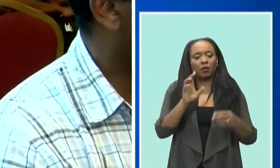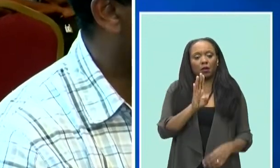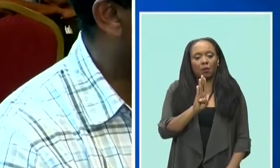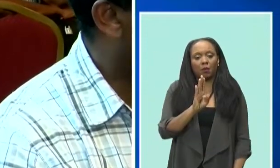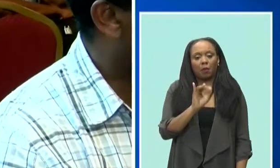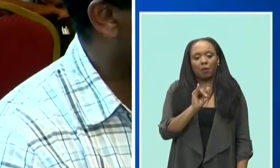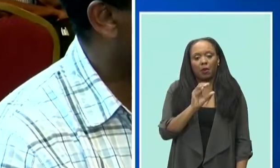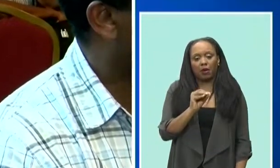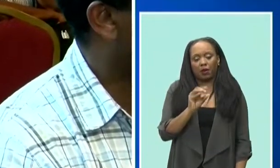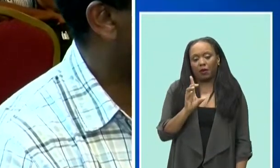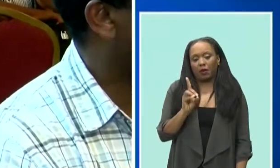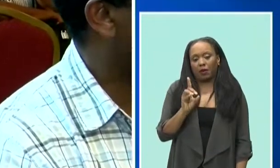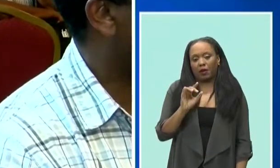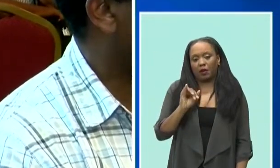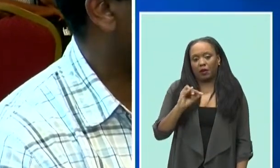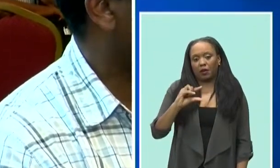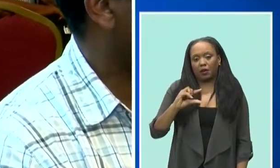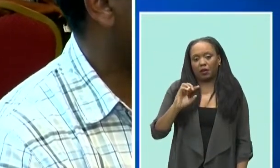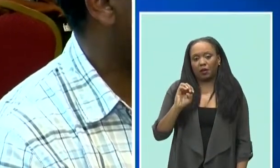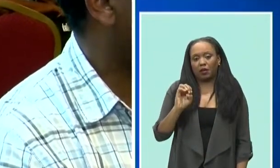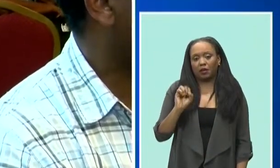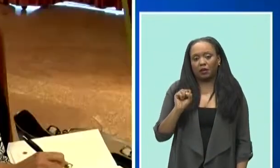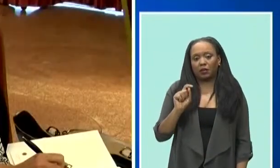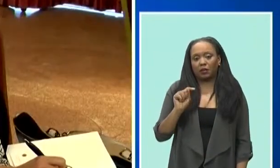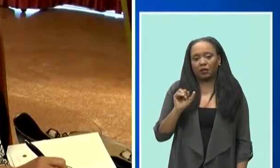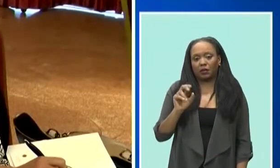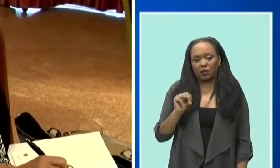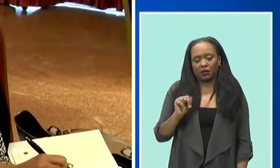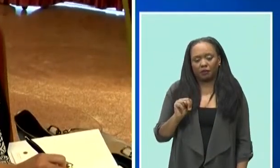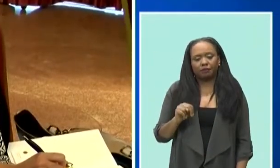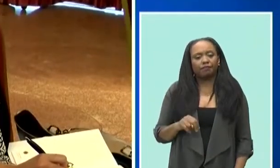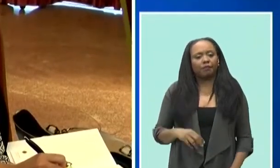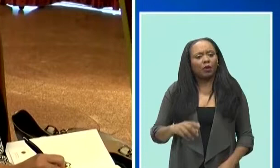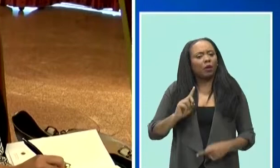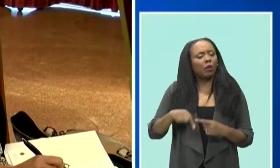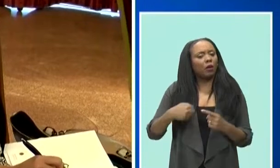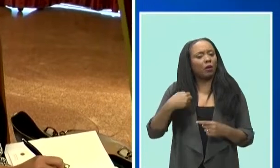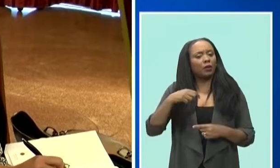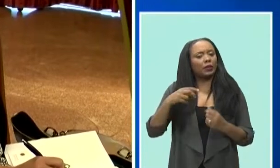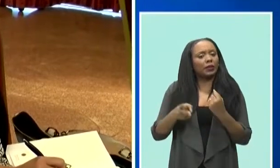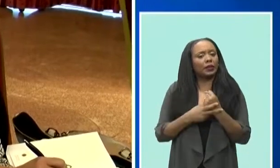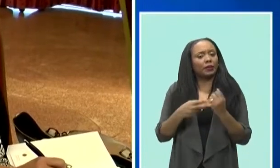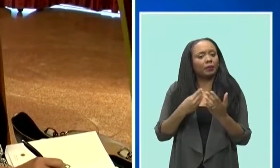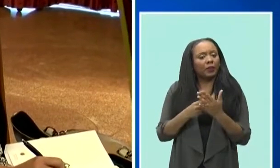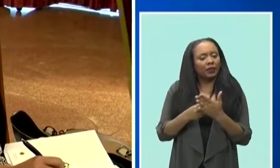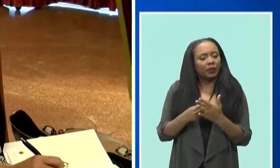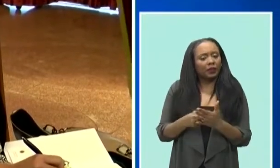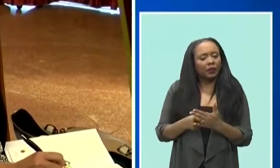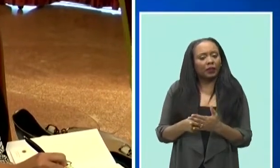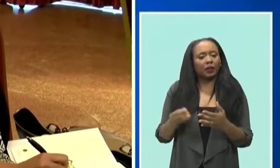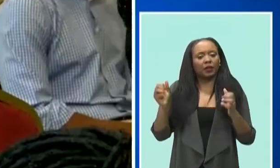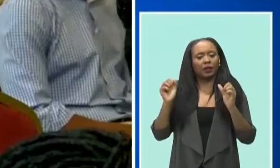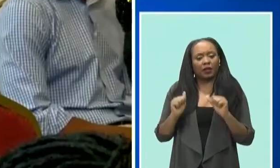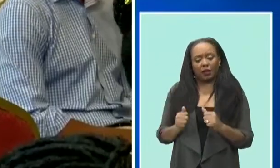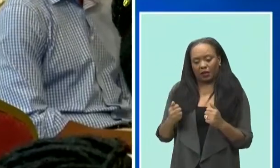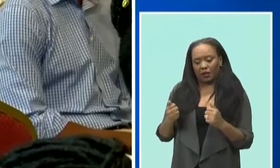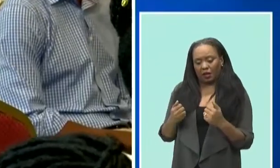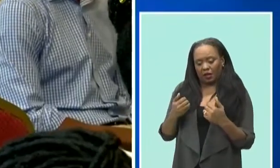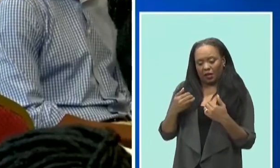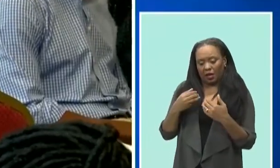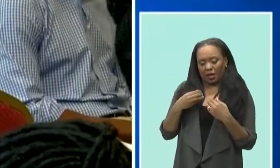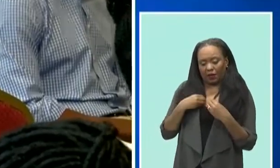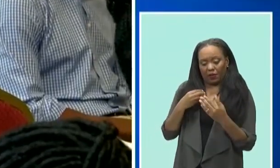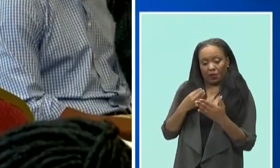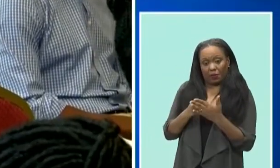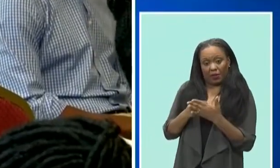of the Central Bank. He says the money saved from switching to renewable energy sources could be used to fund projects which